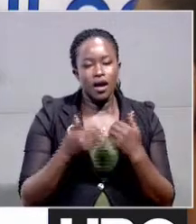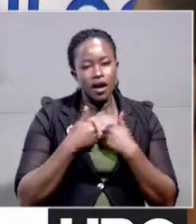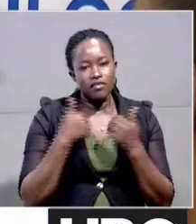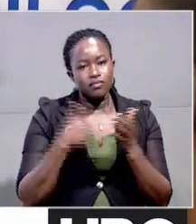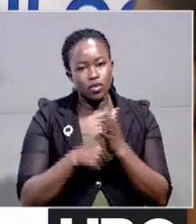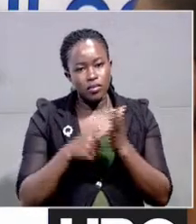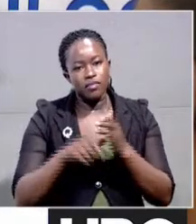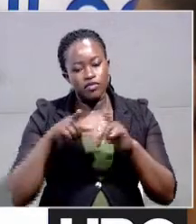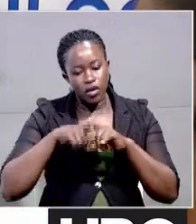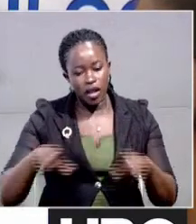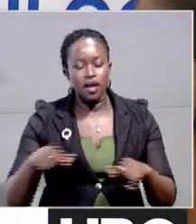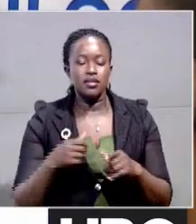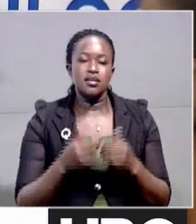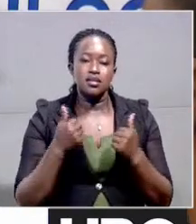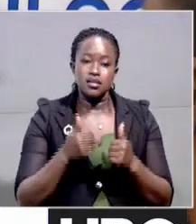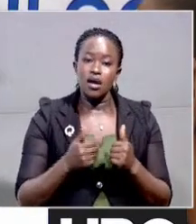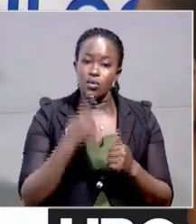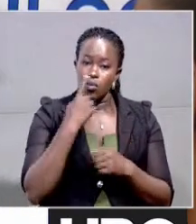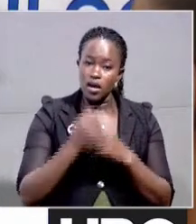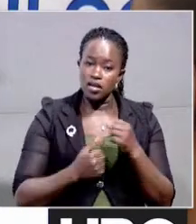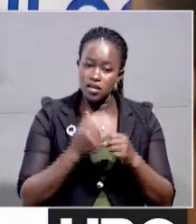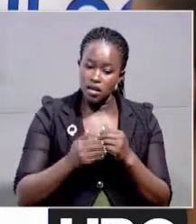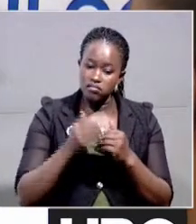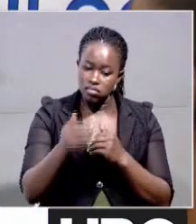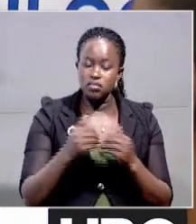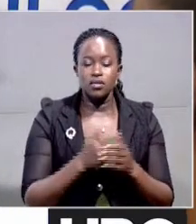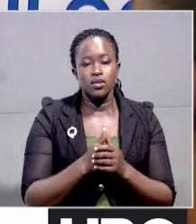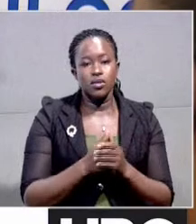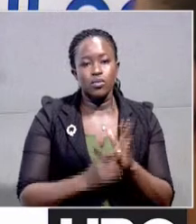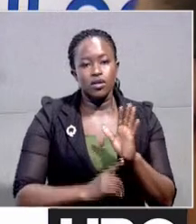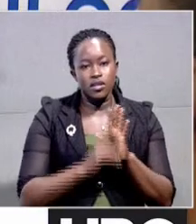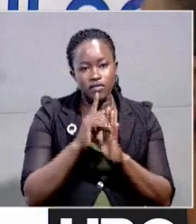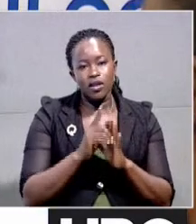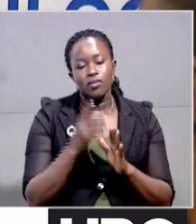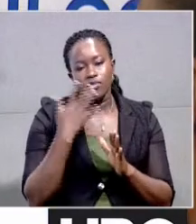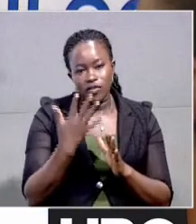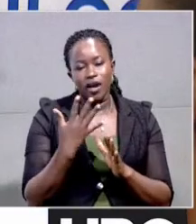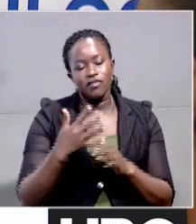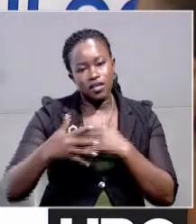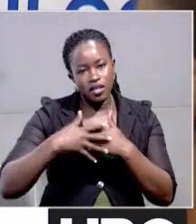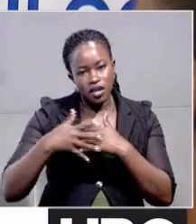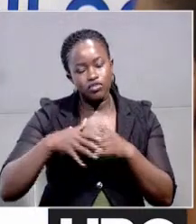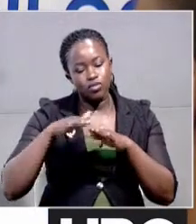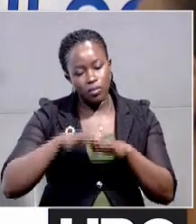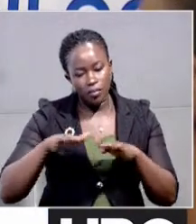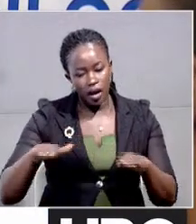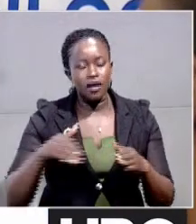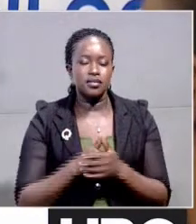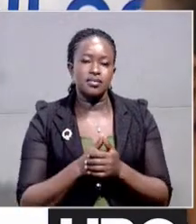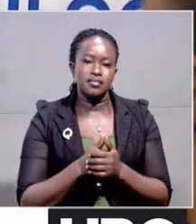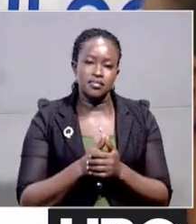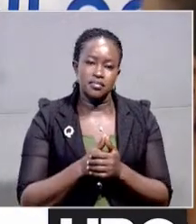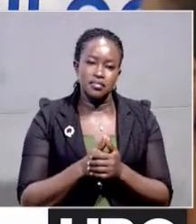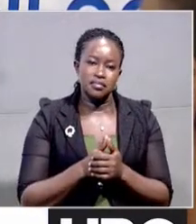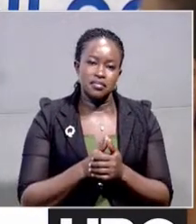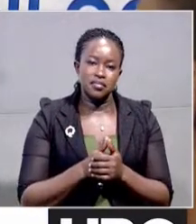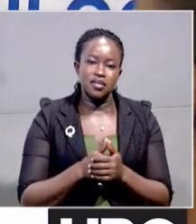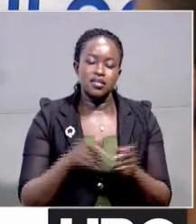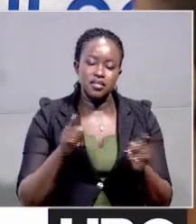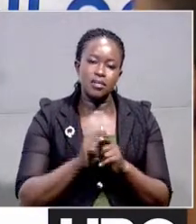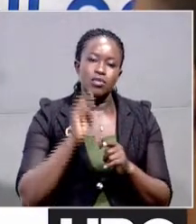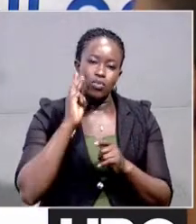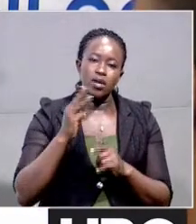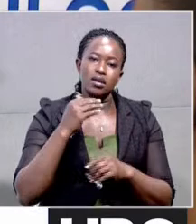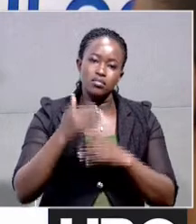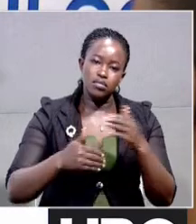Now, in the next 1 year, we are developing 5 industrial parks. And in each industrial park, we shall have land for